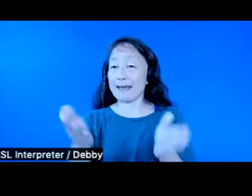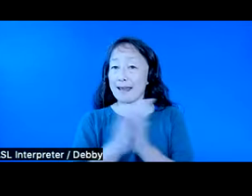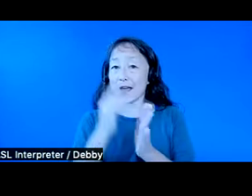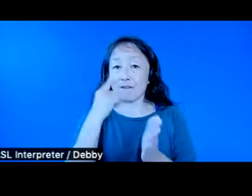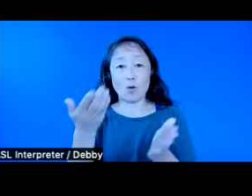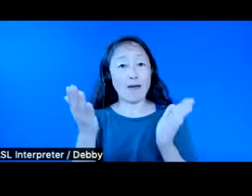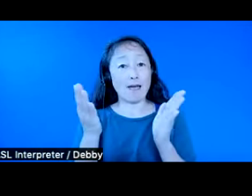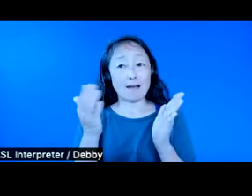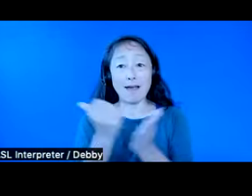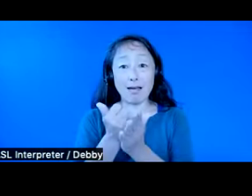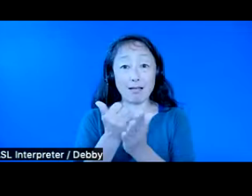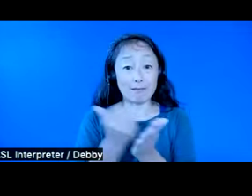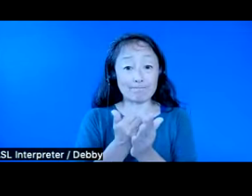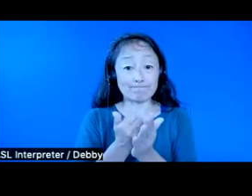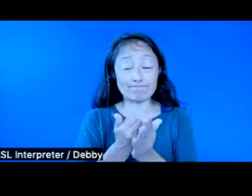I'm going to take a breath.